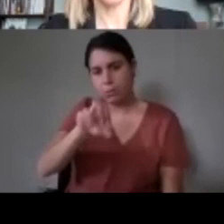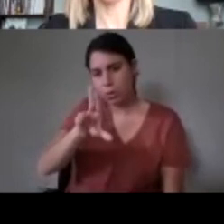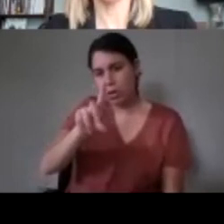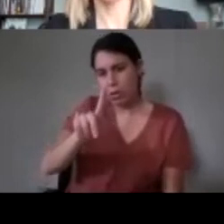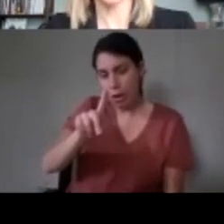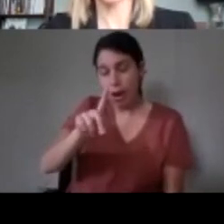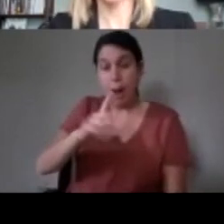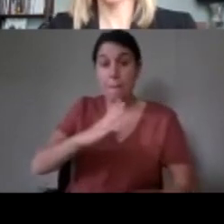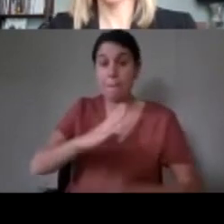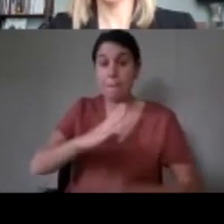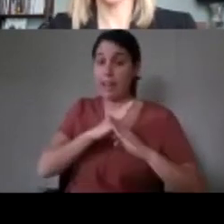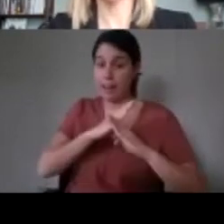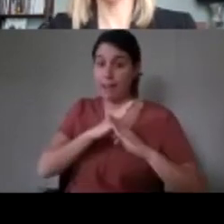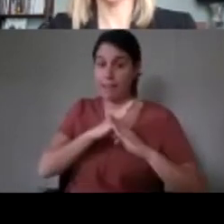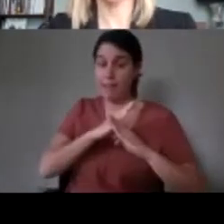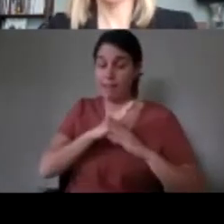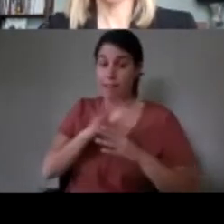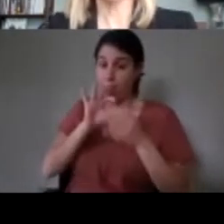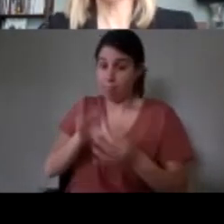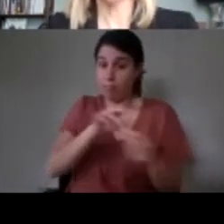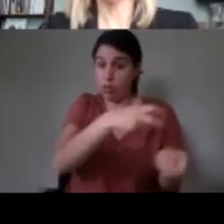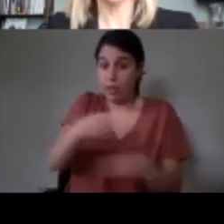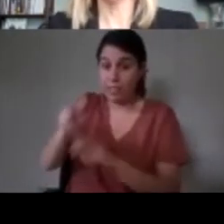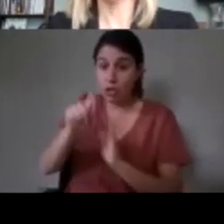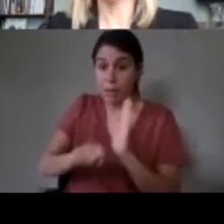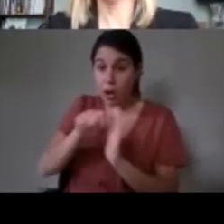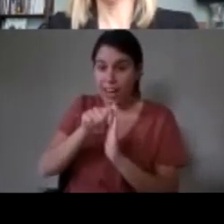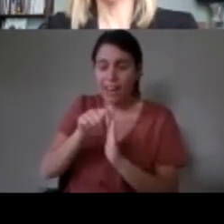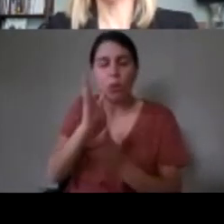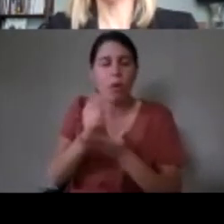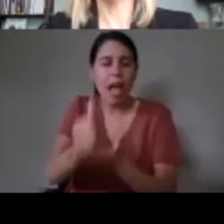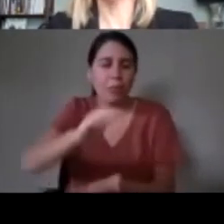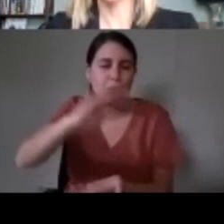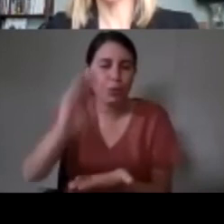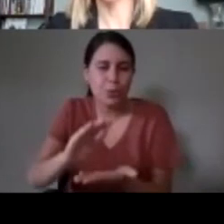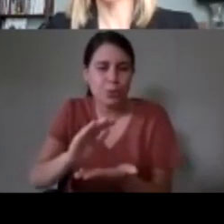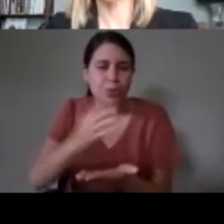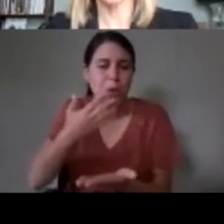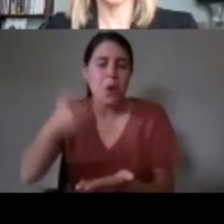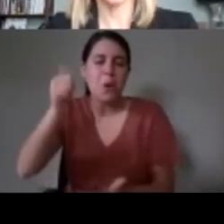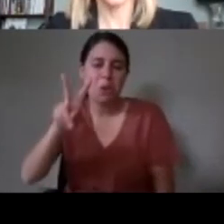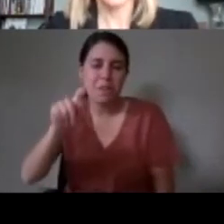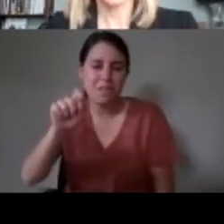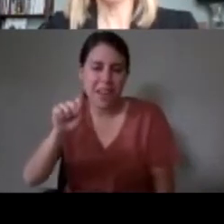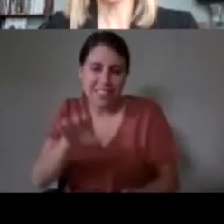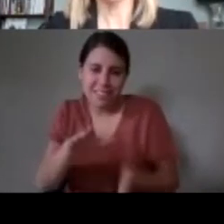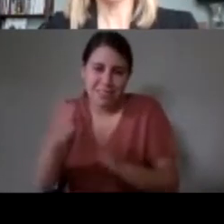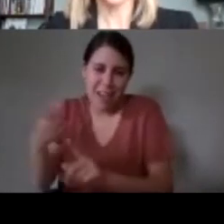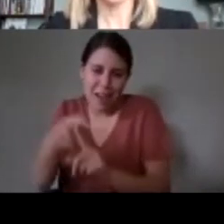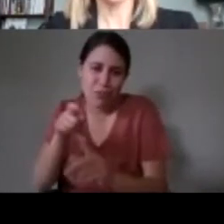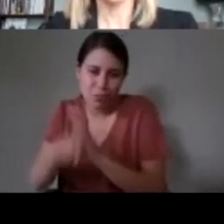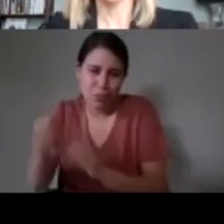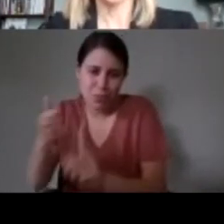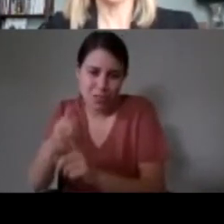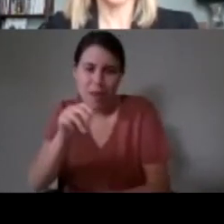prevention efforts towards this transition may ultimately help to reduce the number of older veterans who are dying by